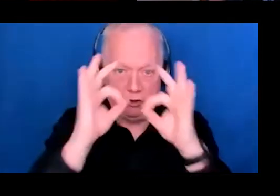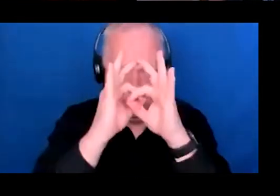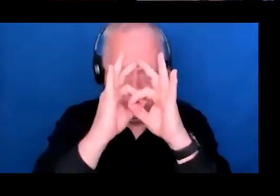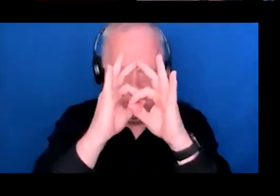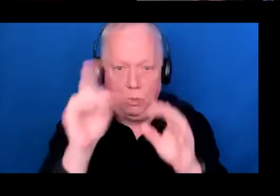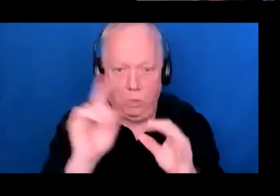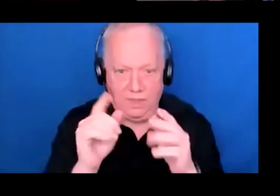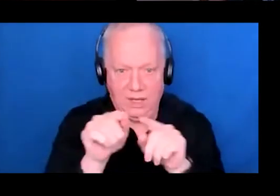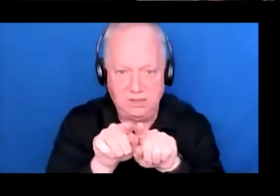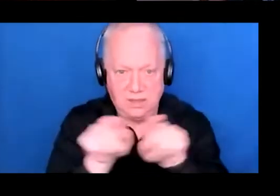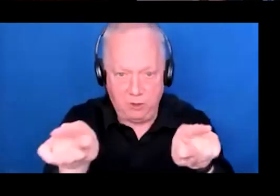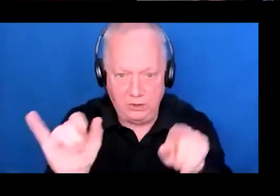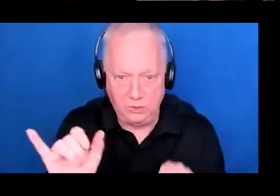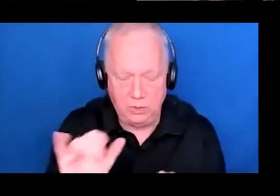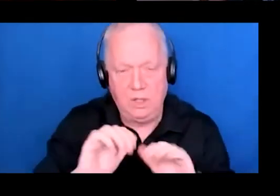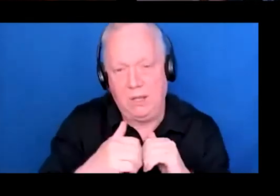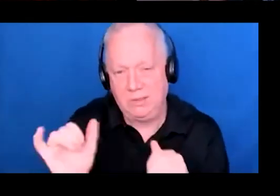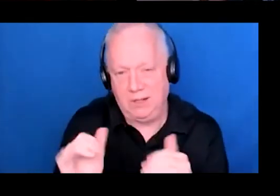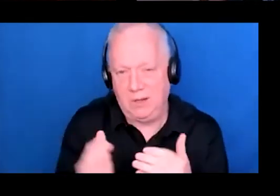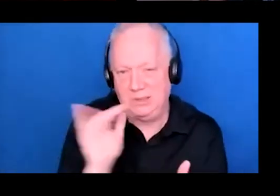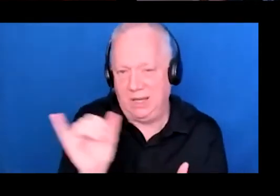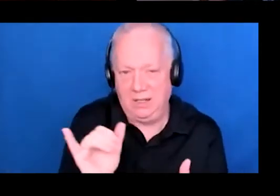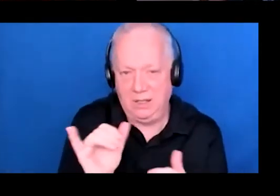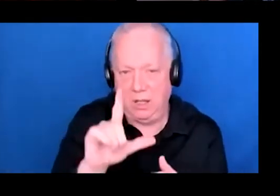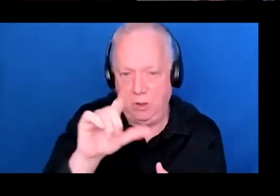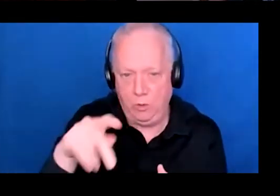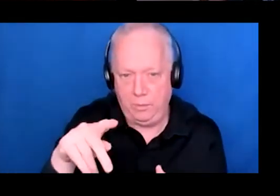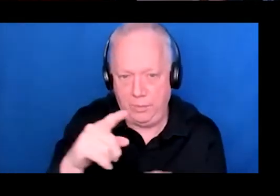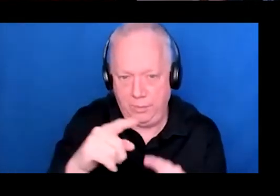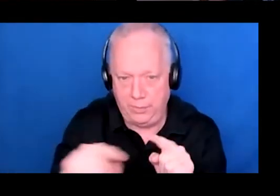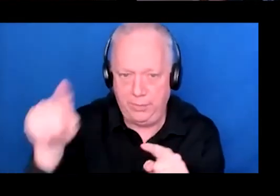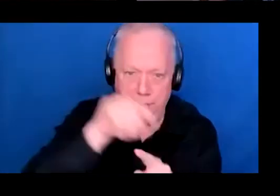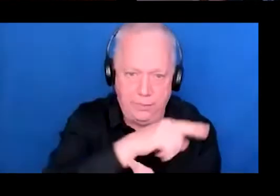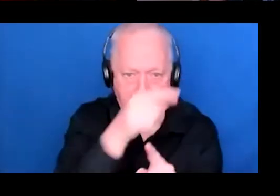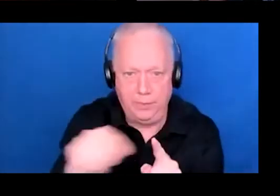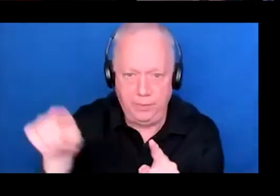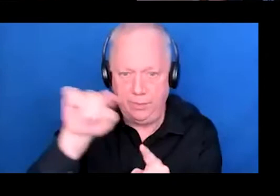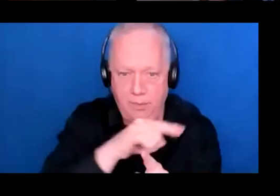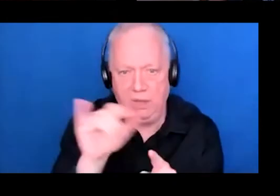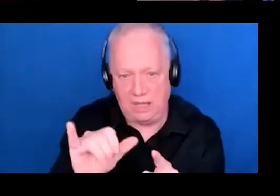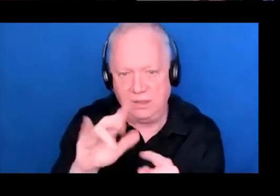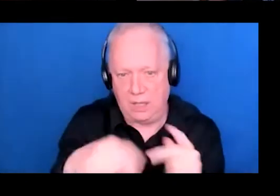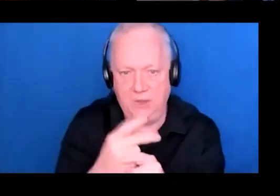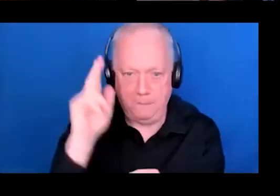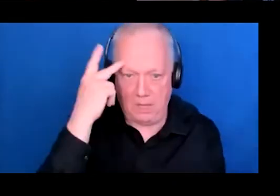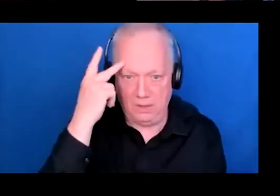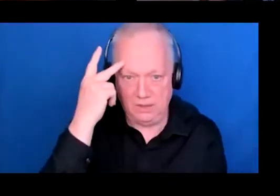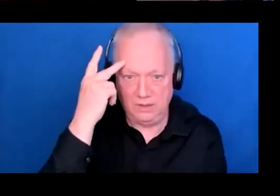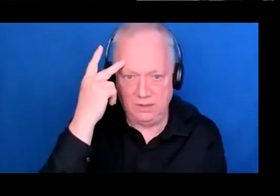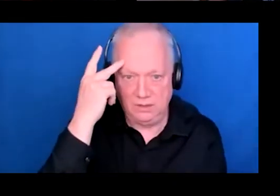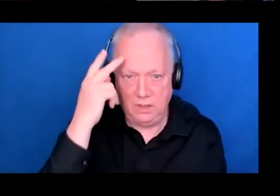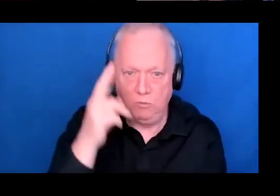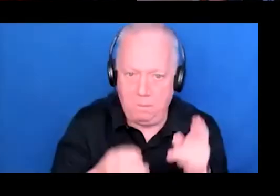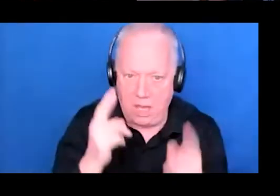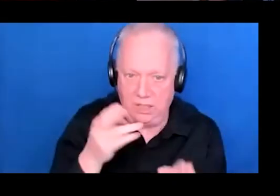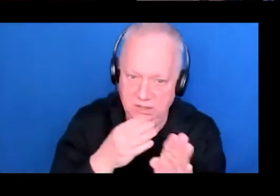they separate and how it's like a almost like a loop. And so that sort of the politics of